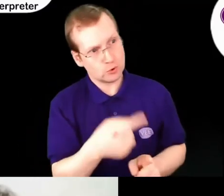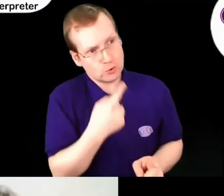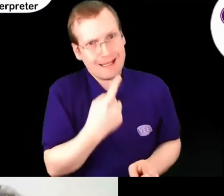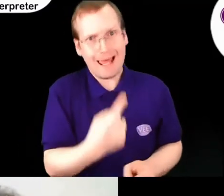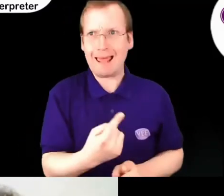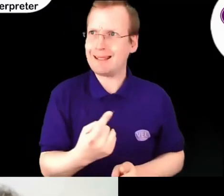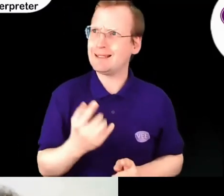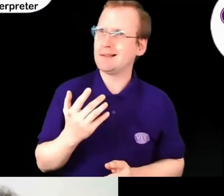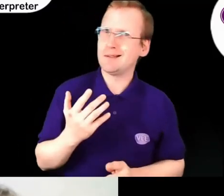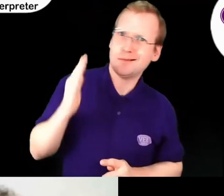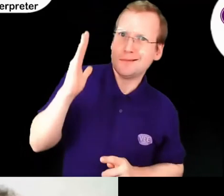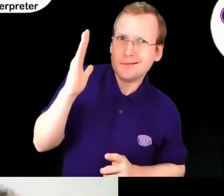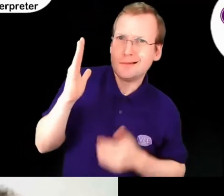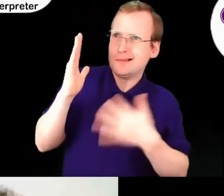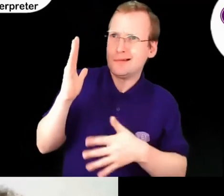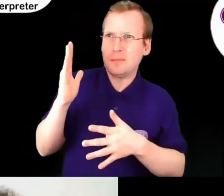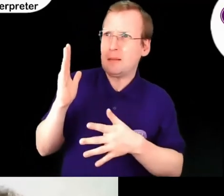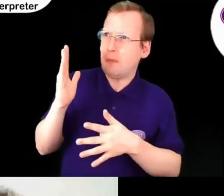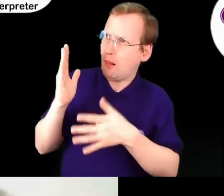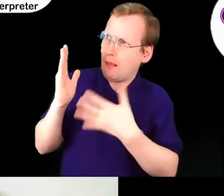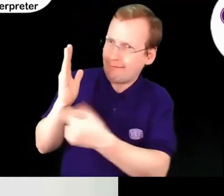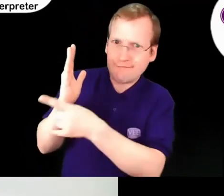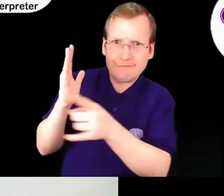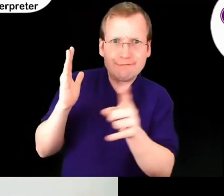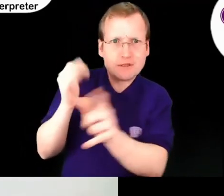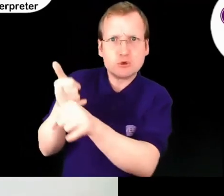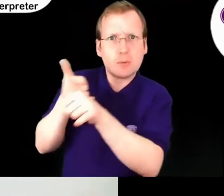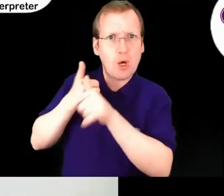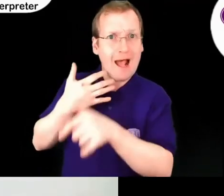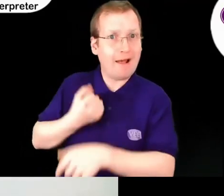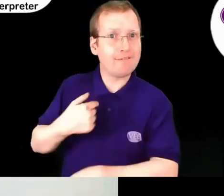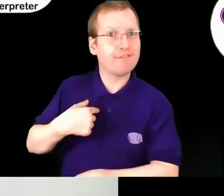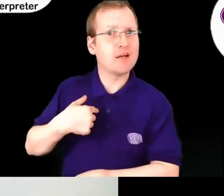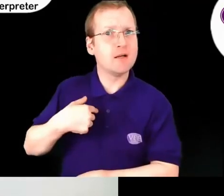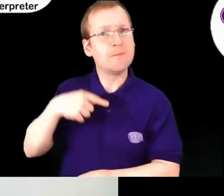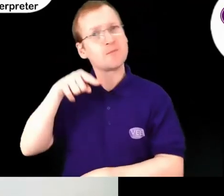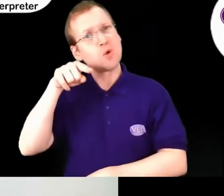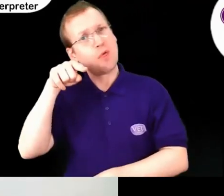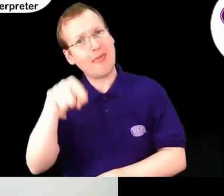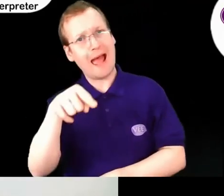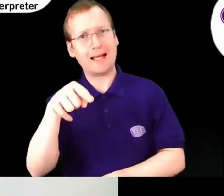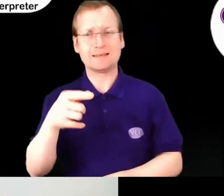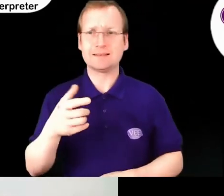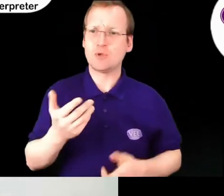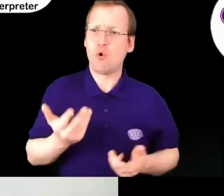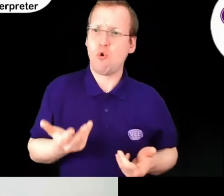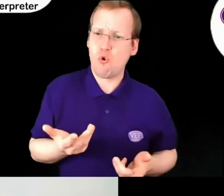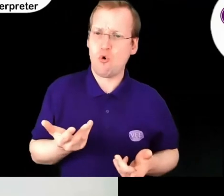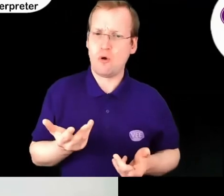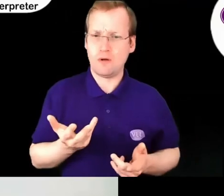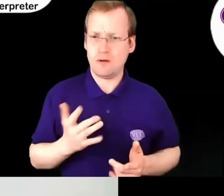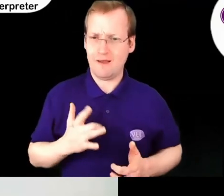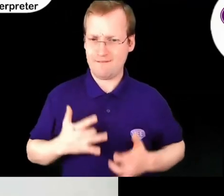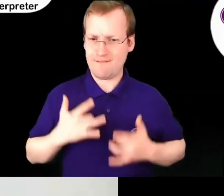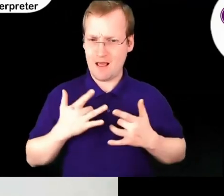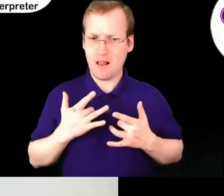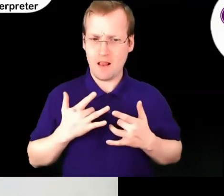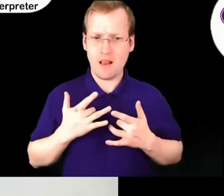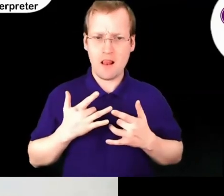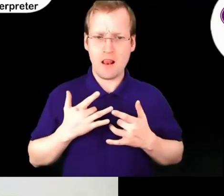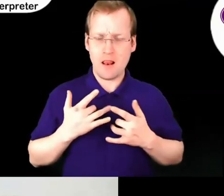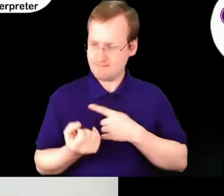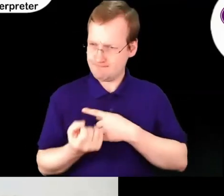that other people are standing with them. So that's the kind of thing. I mean, that, or, you know, I could think of